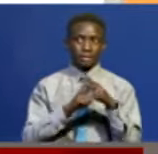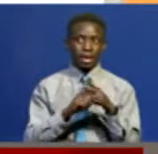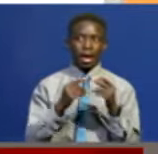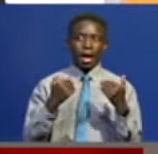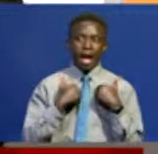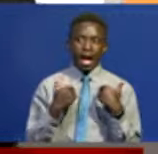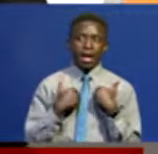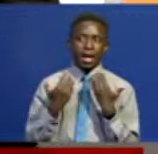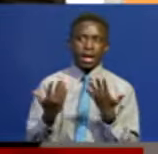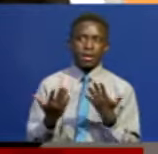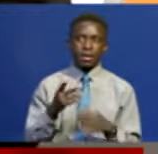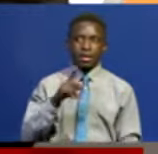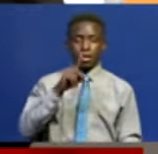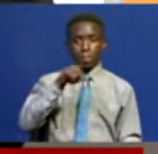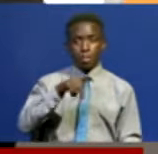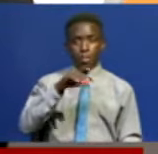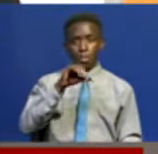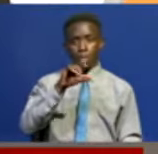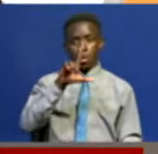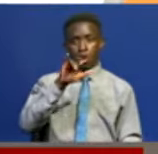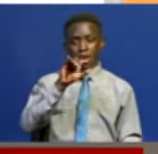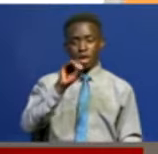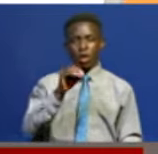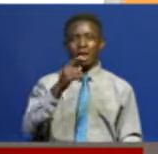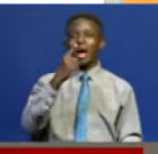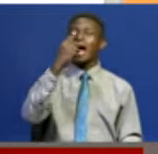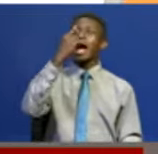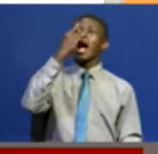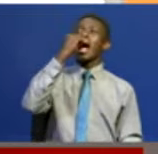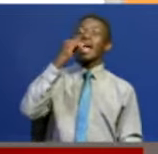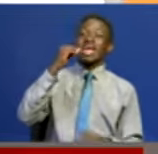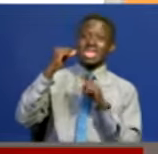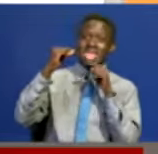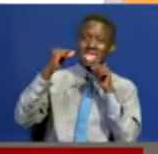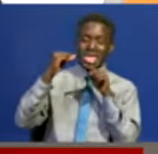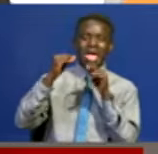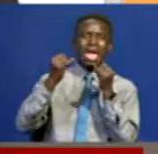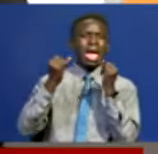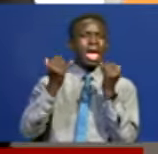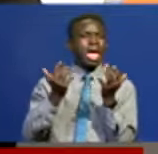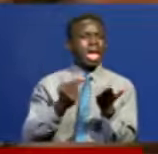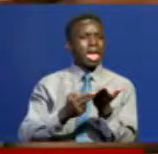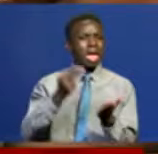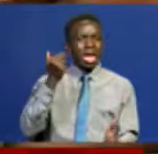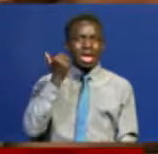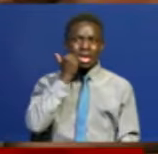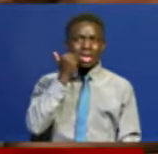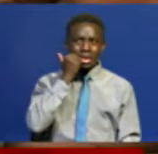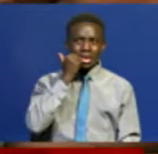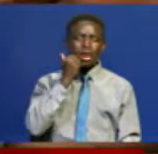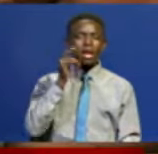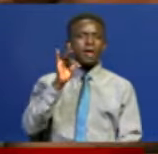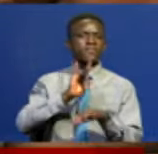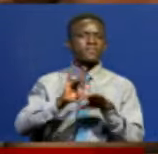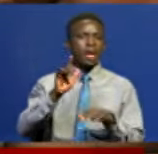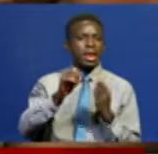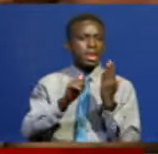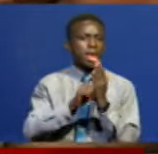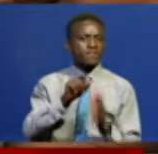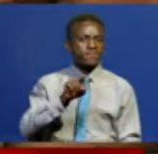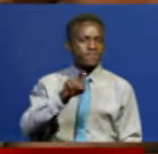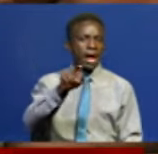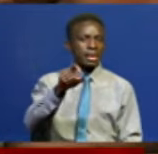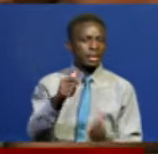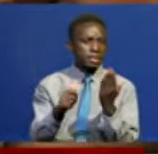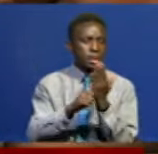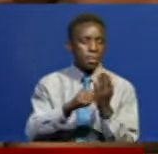have polio. Polio is a highly infectious disease caused by a virus called the polio virus. This virus